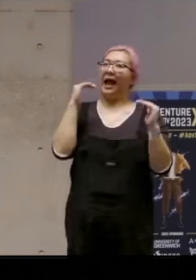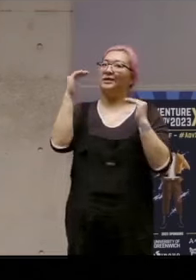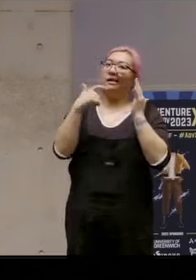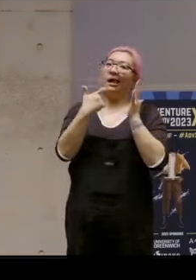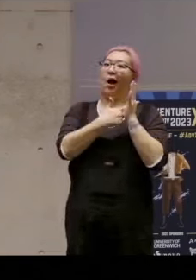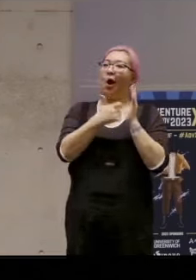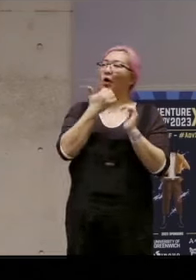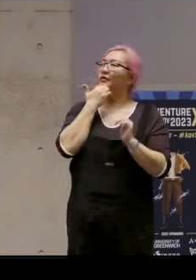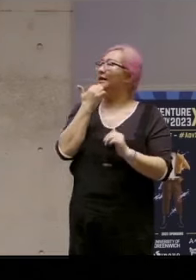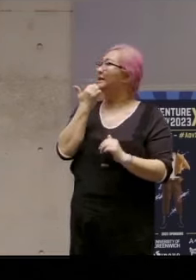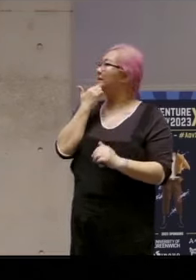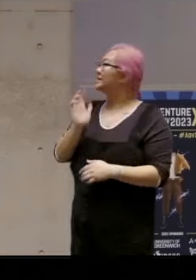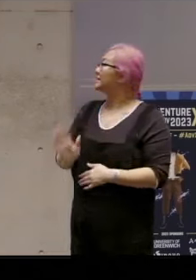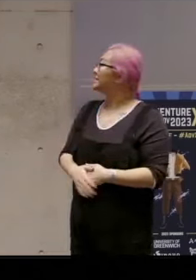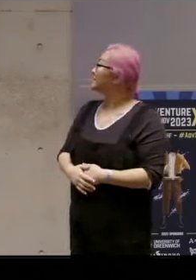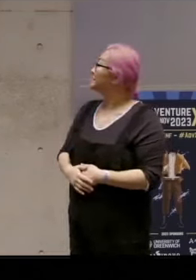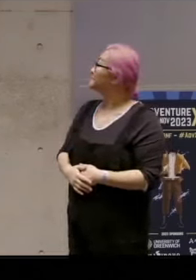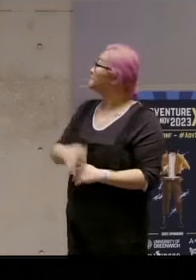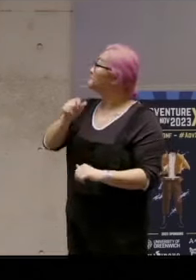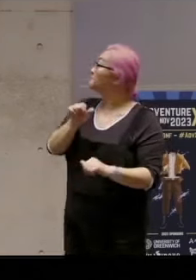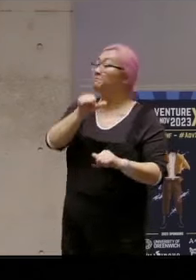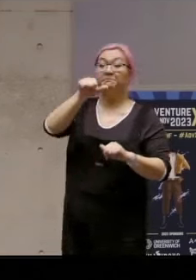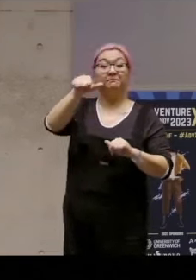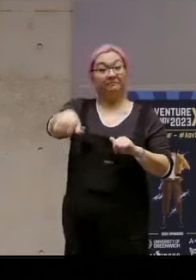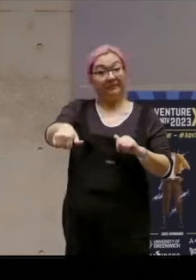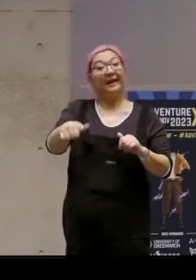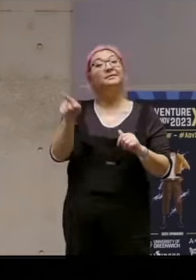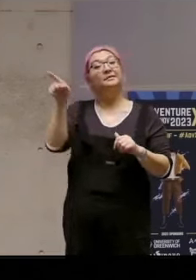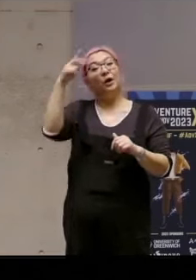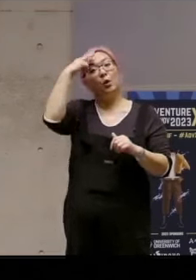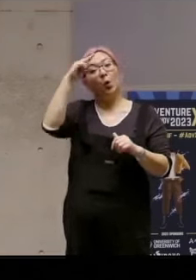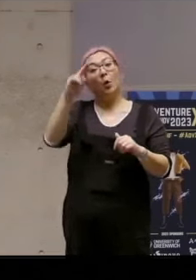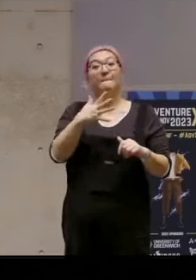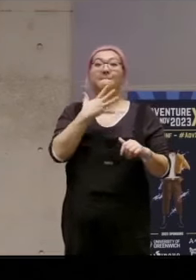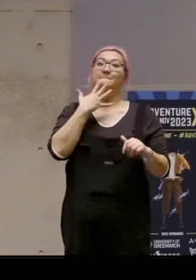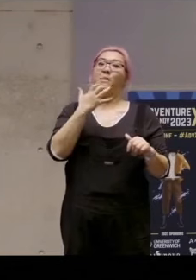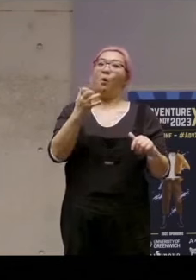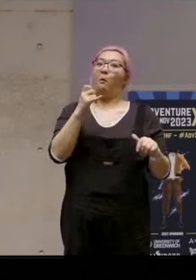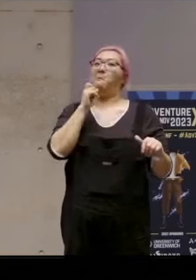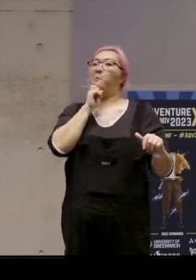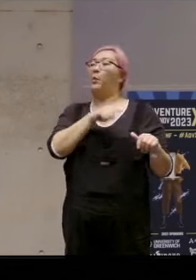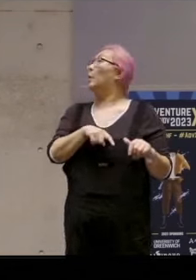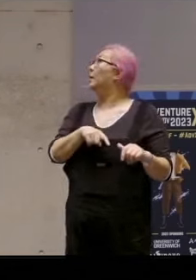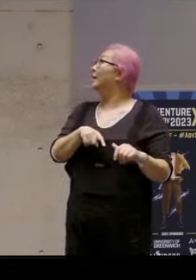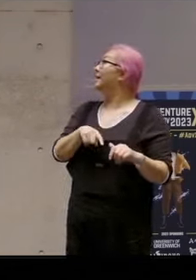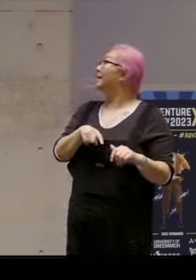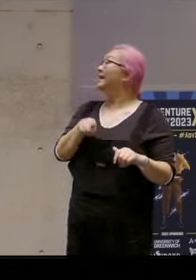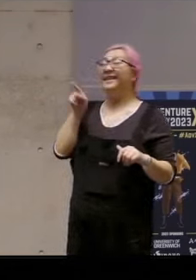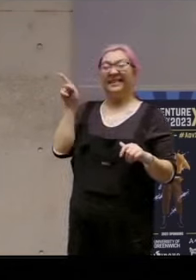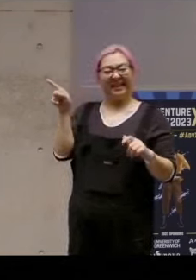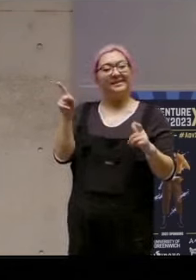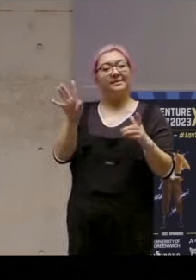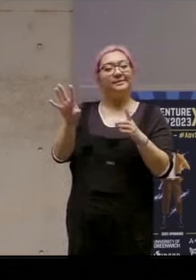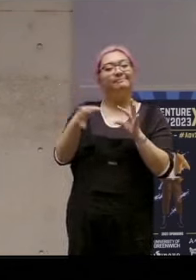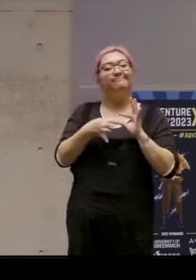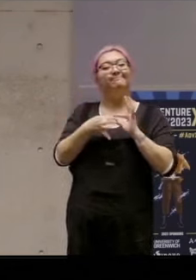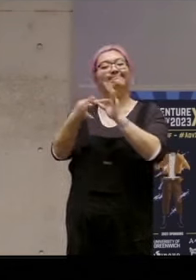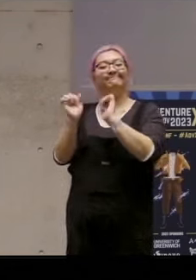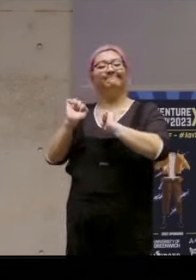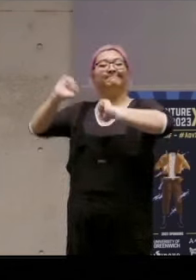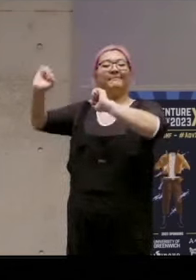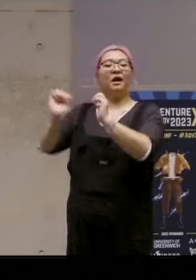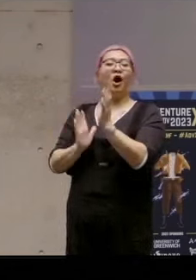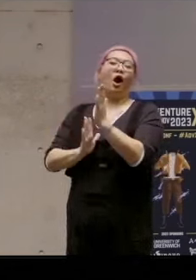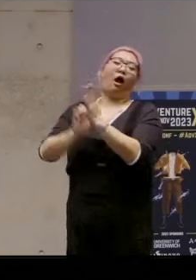Keloğlan, and let's share some cultural tastes from Turkey. Although another point-and-click title, this graphical